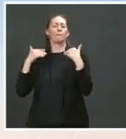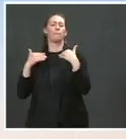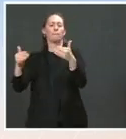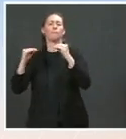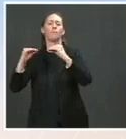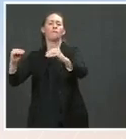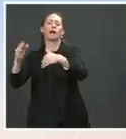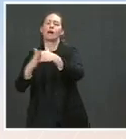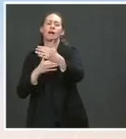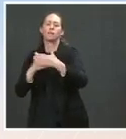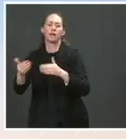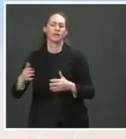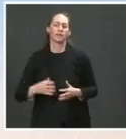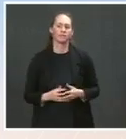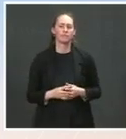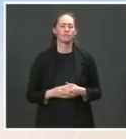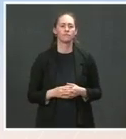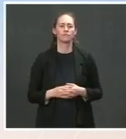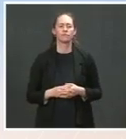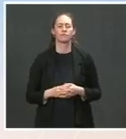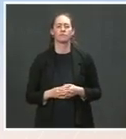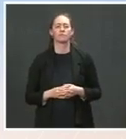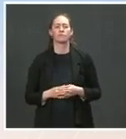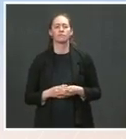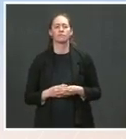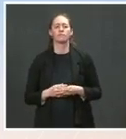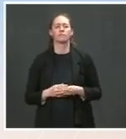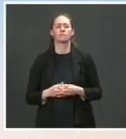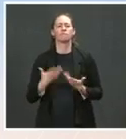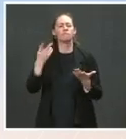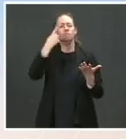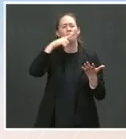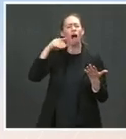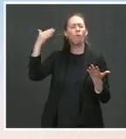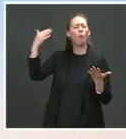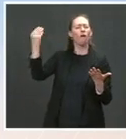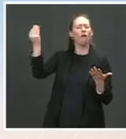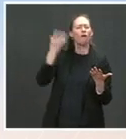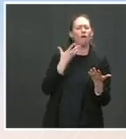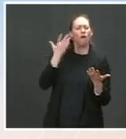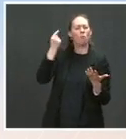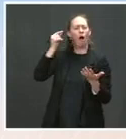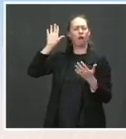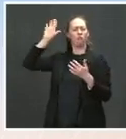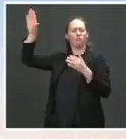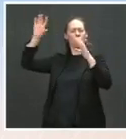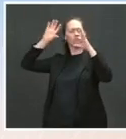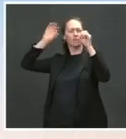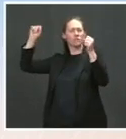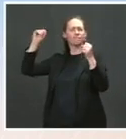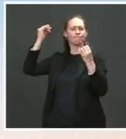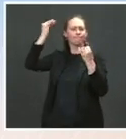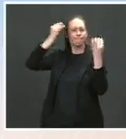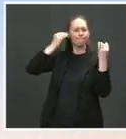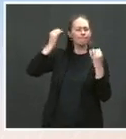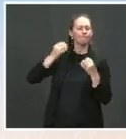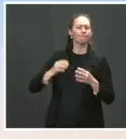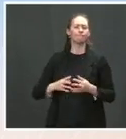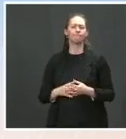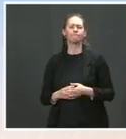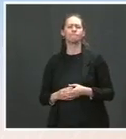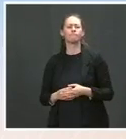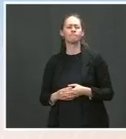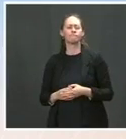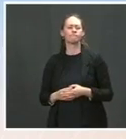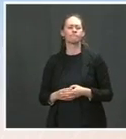and I know you need to move on, but can you share with us what the president's position is on qualified immunity, no-knock warrants, or chokeholds?